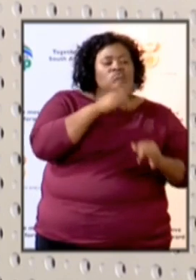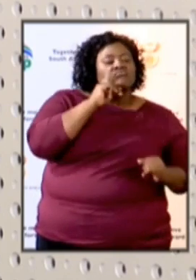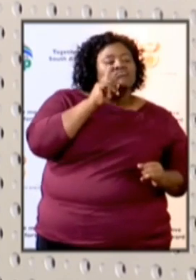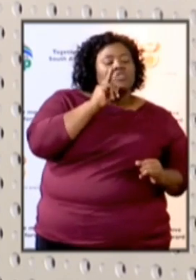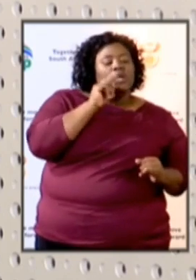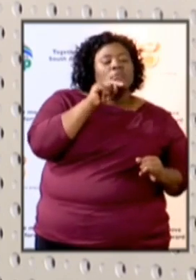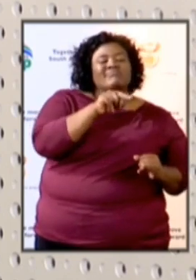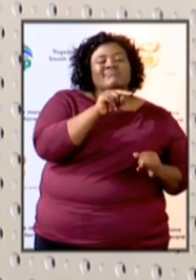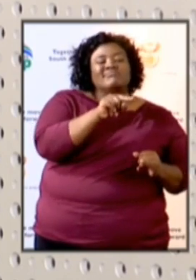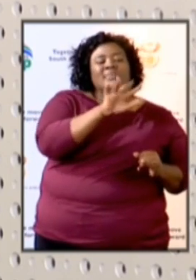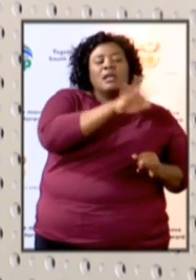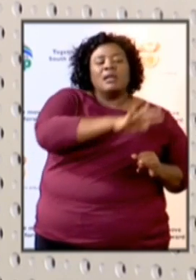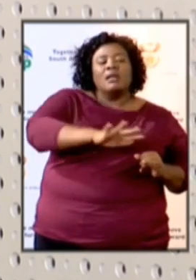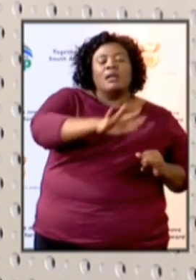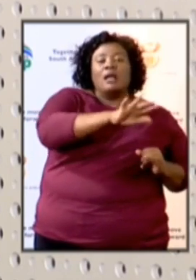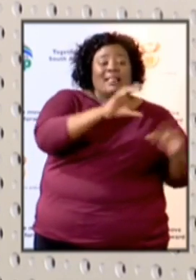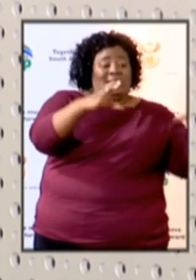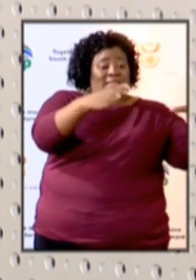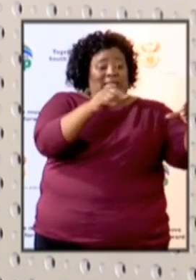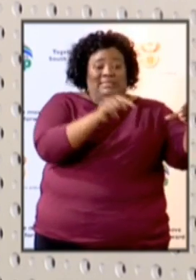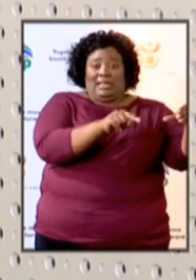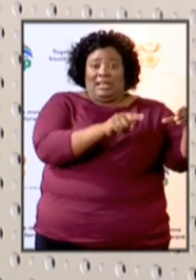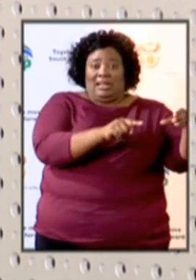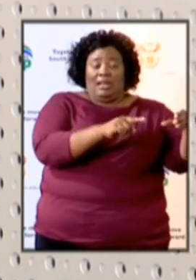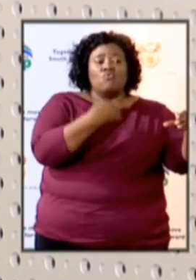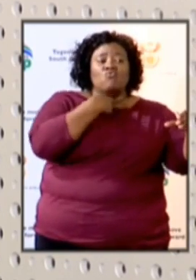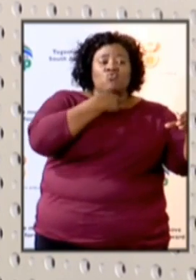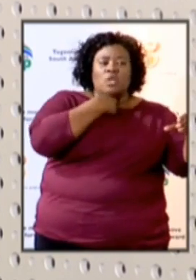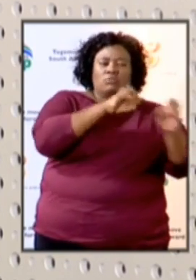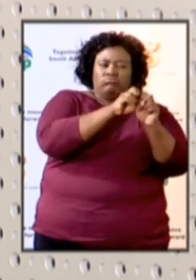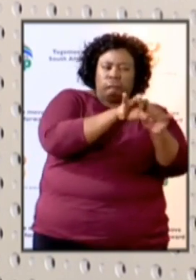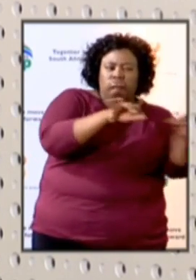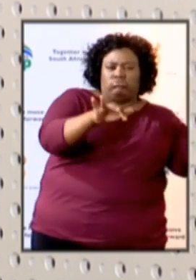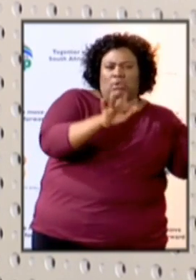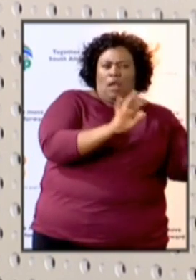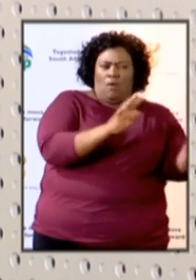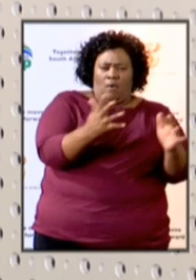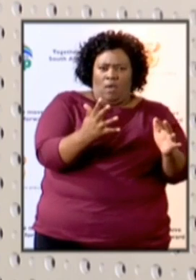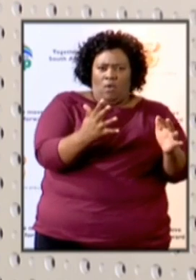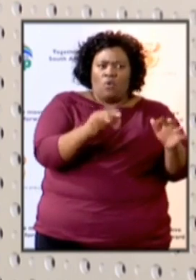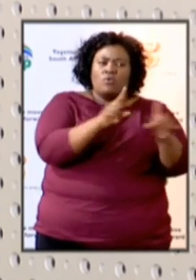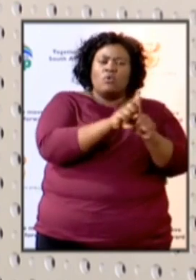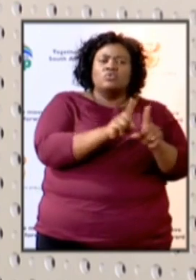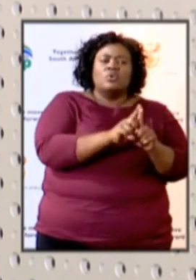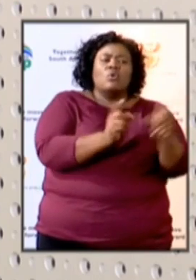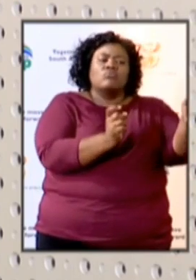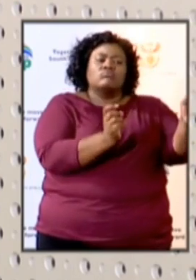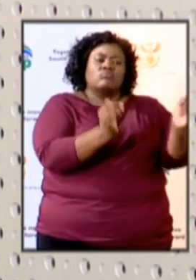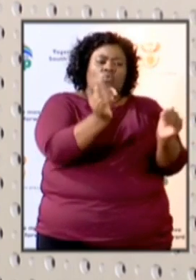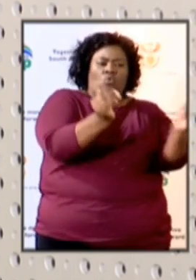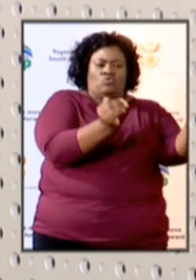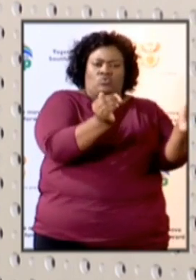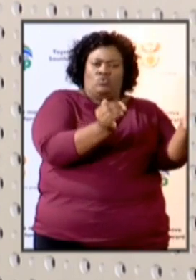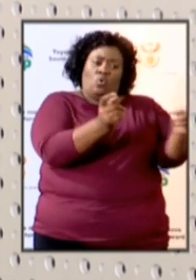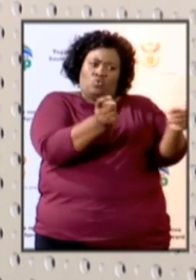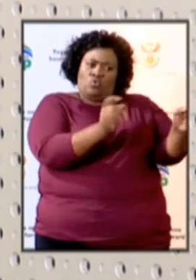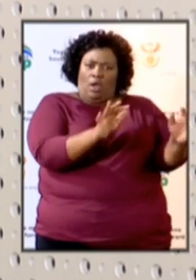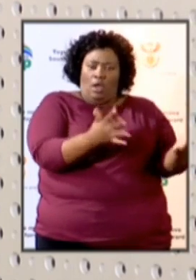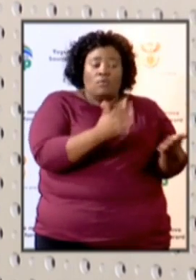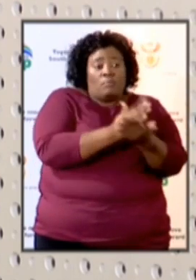of transmission in that sector and what measures could be taken to make sure that the risk